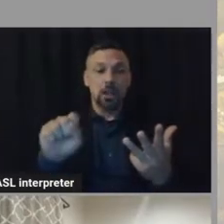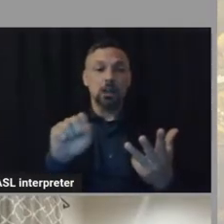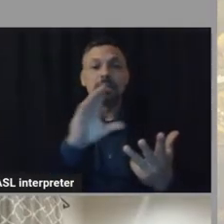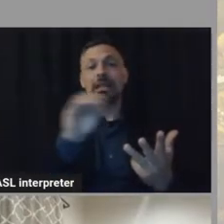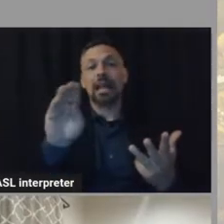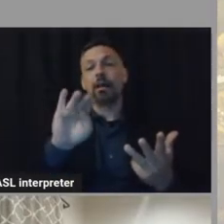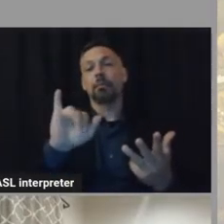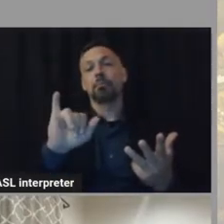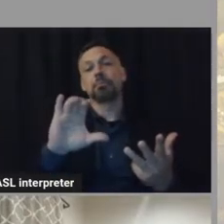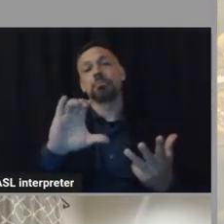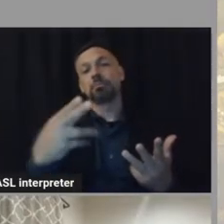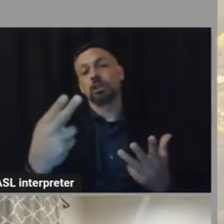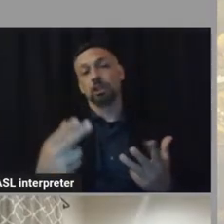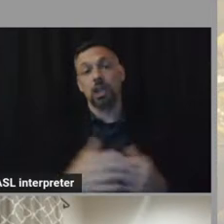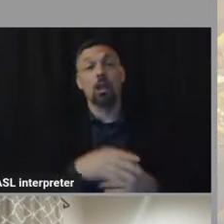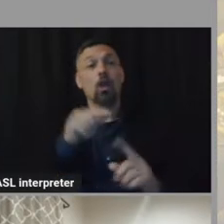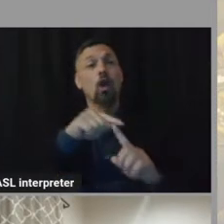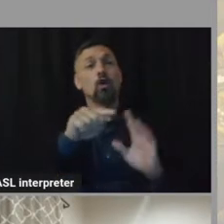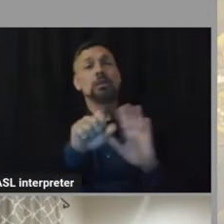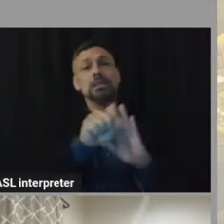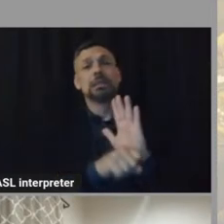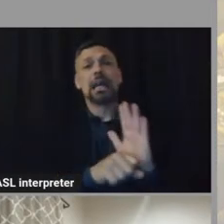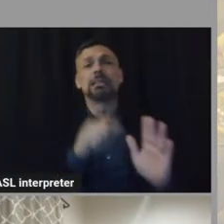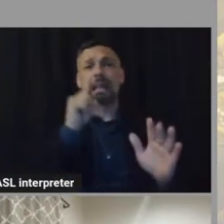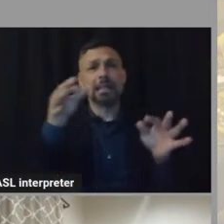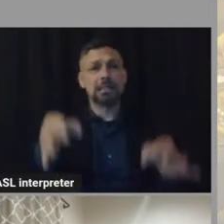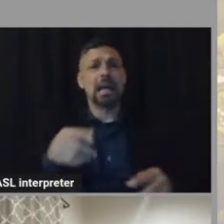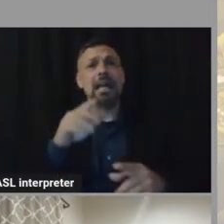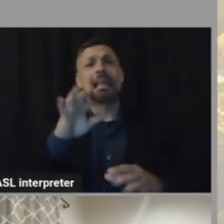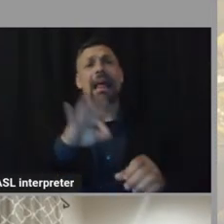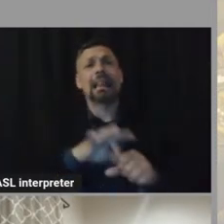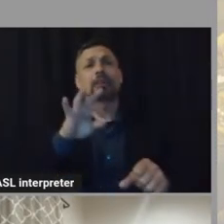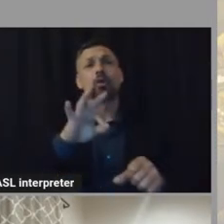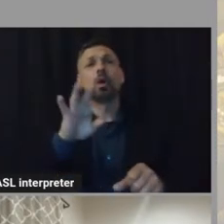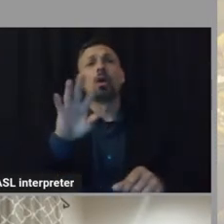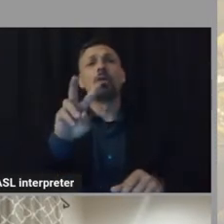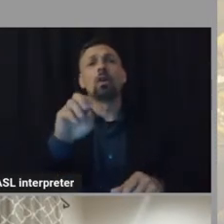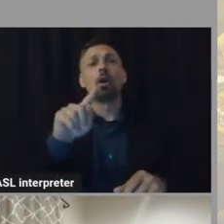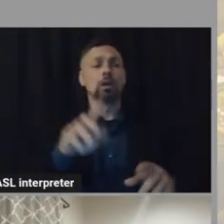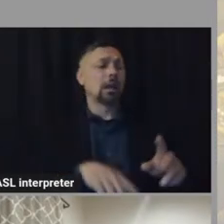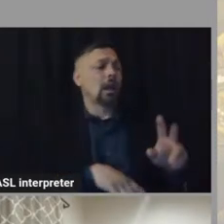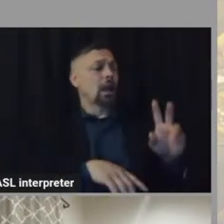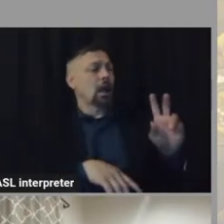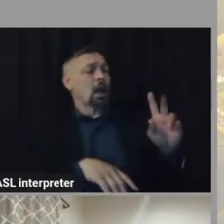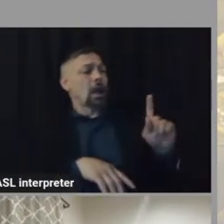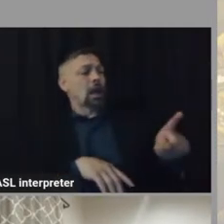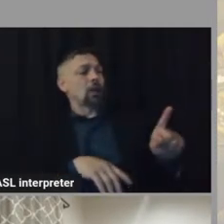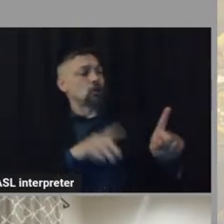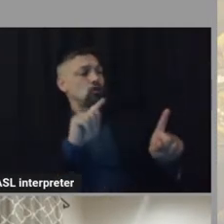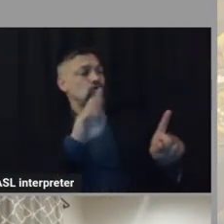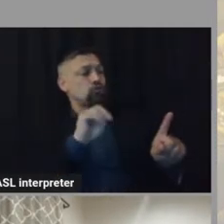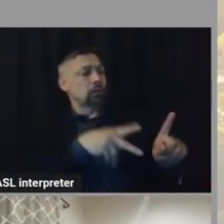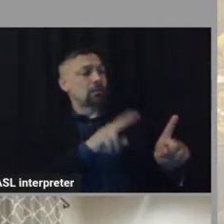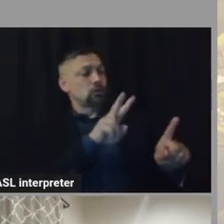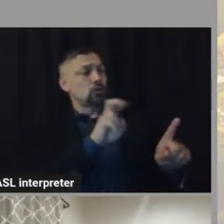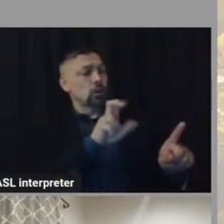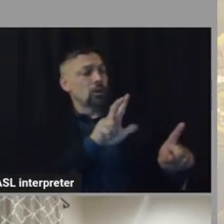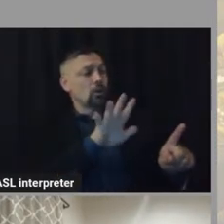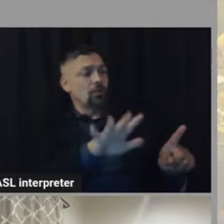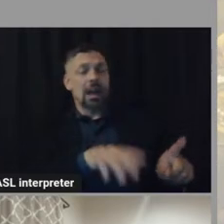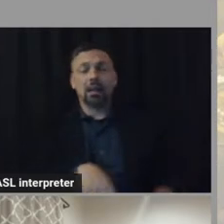those states undecided, the electoral vote tally is Trump 235 and Biden